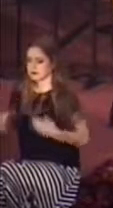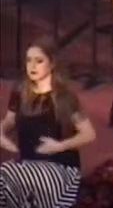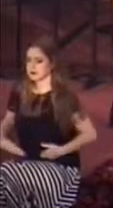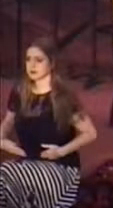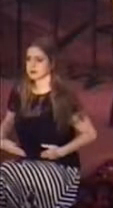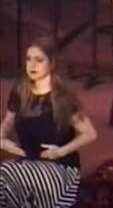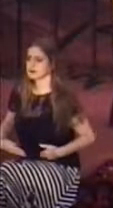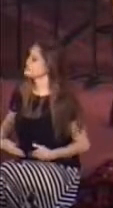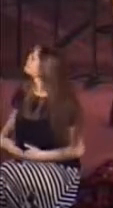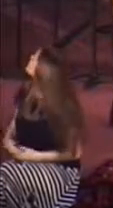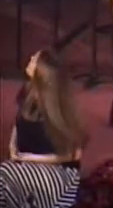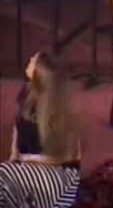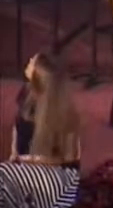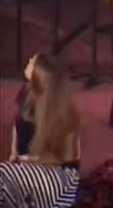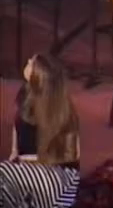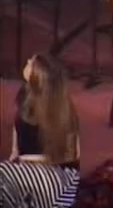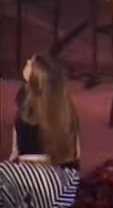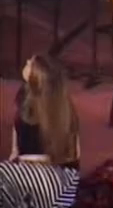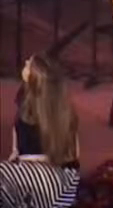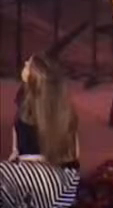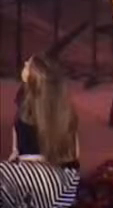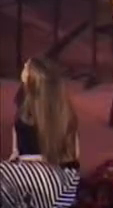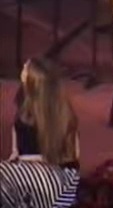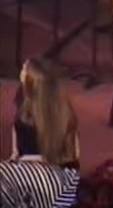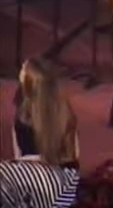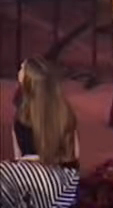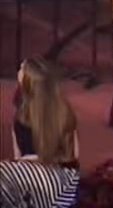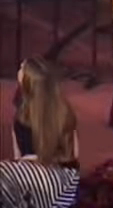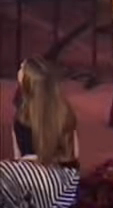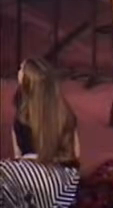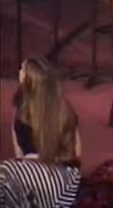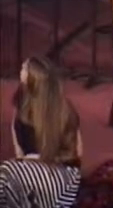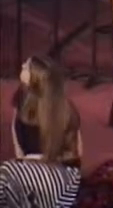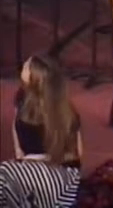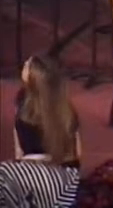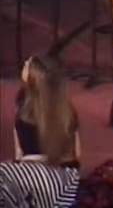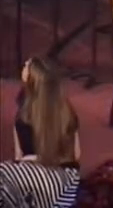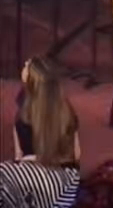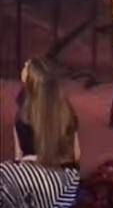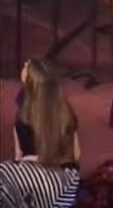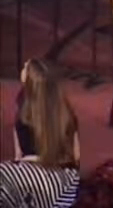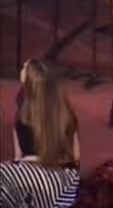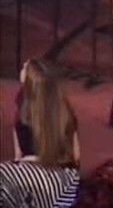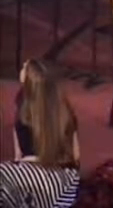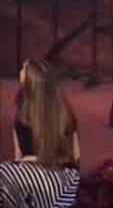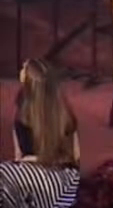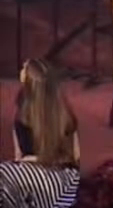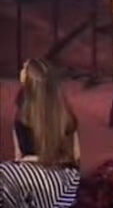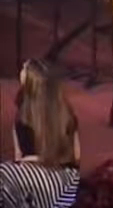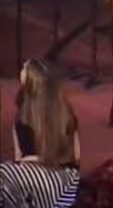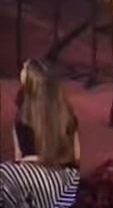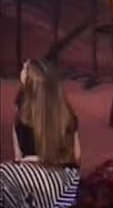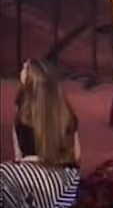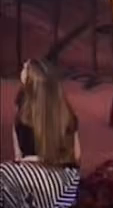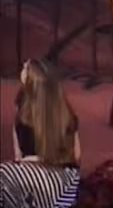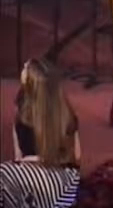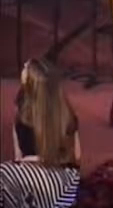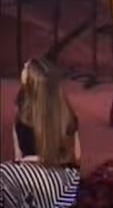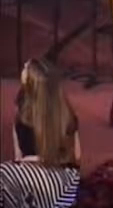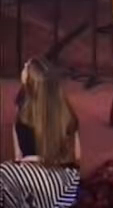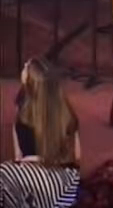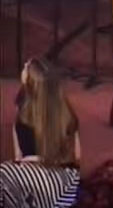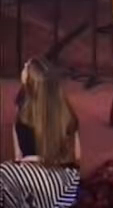In whole burnt offerings and sacrifices for sin, you have taken no pleasure. Then I said, behold, I